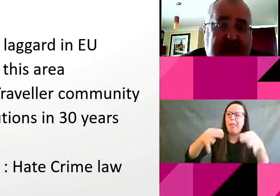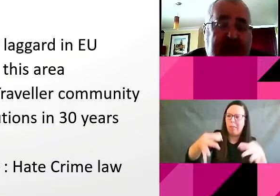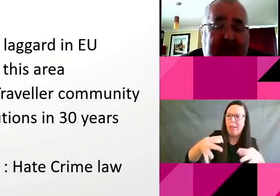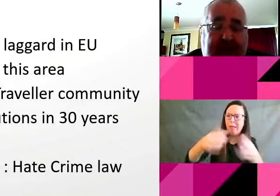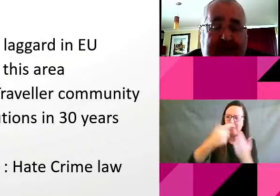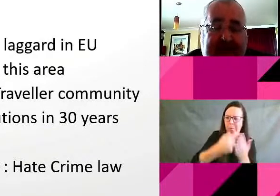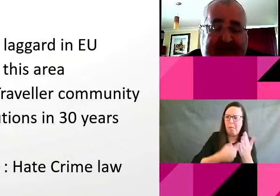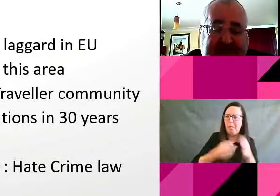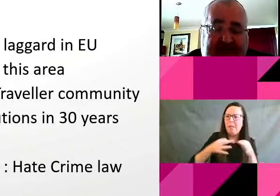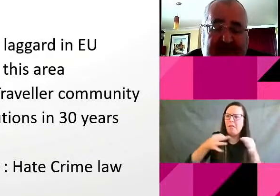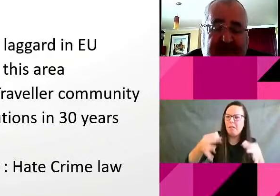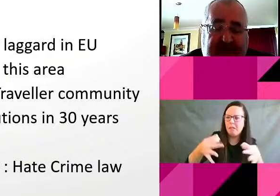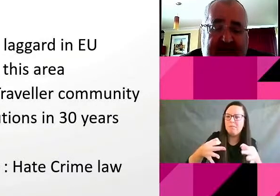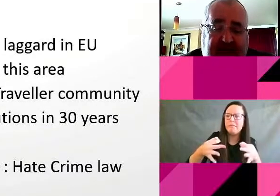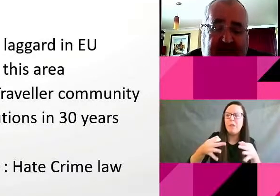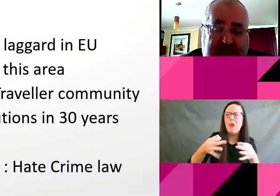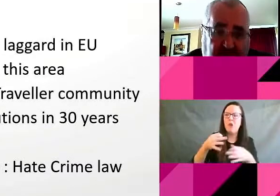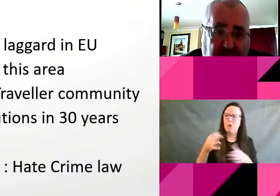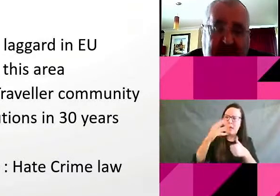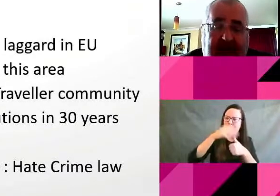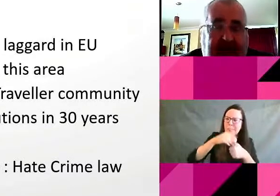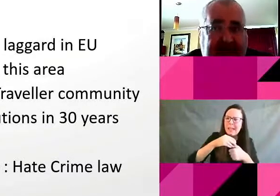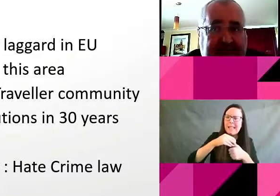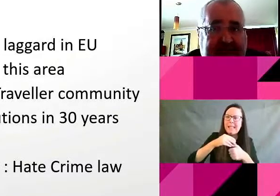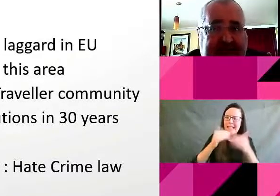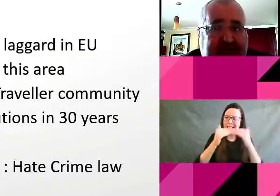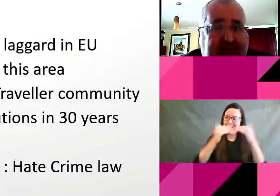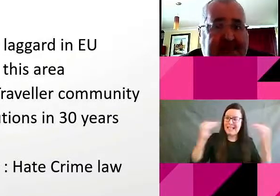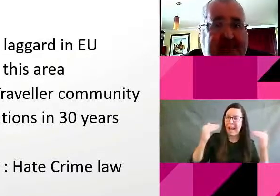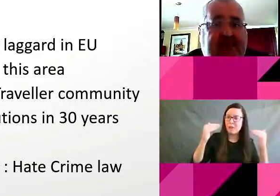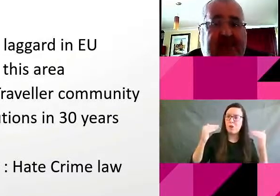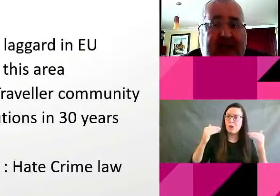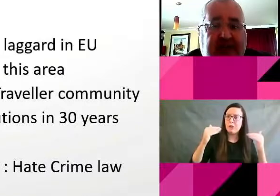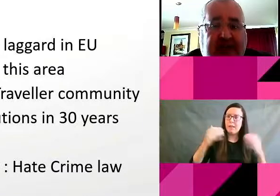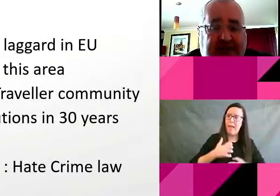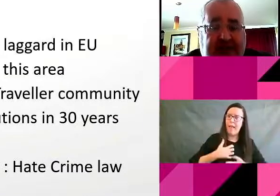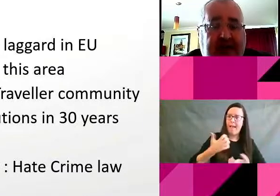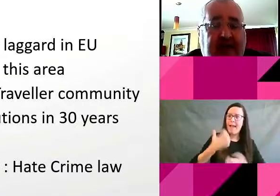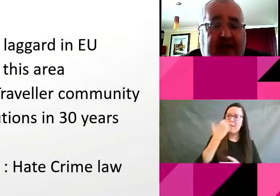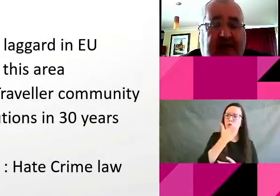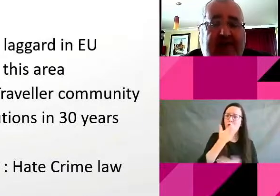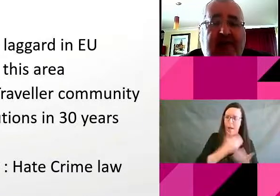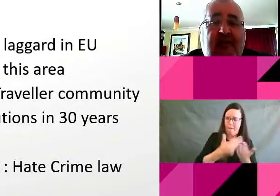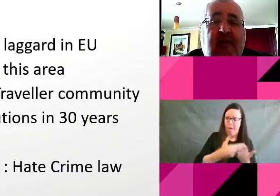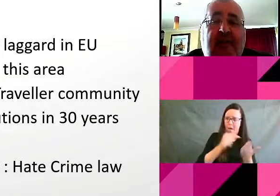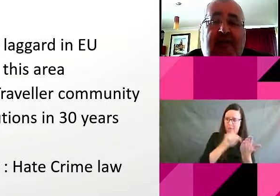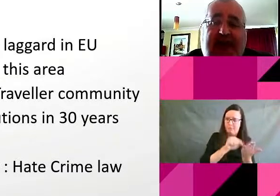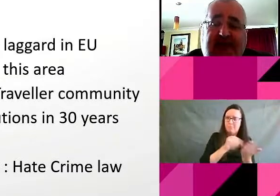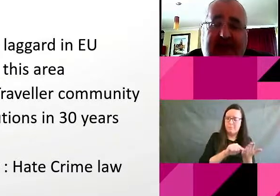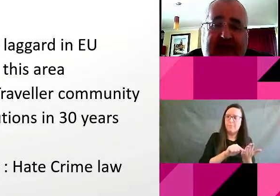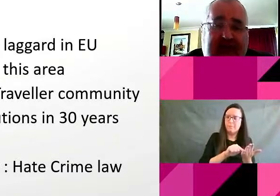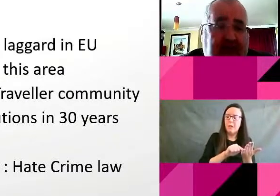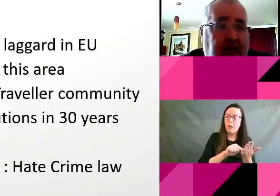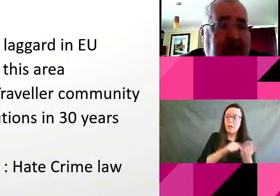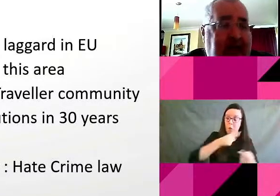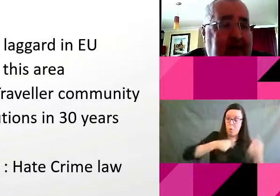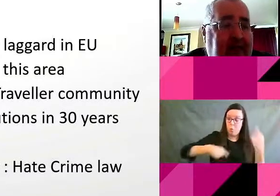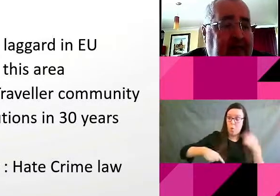particular, standard hate crime law. On the incitement to hatred front, we were